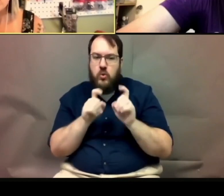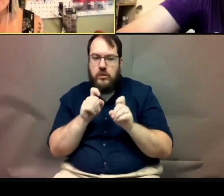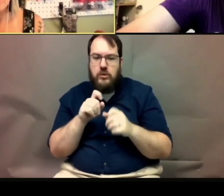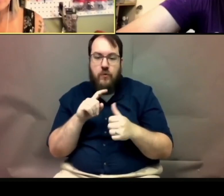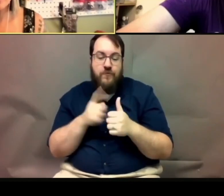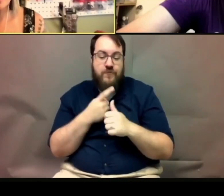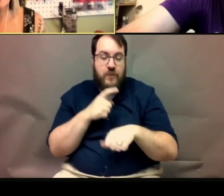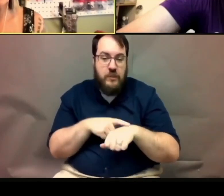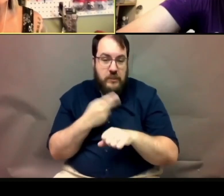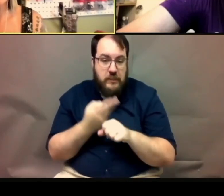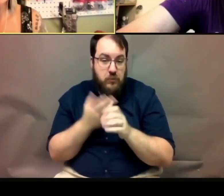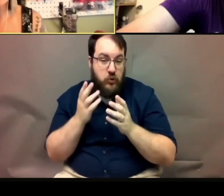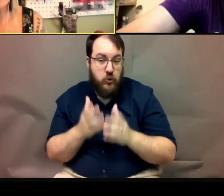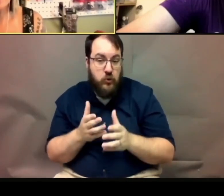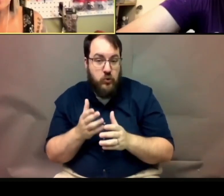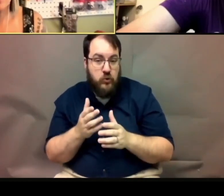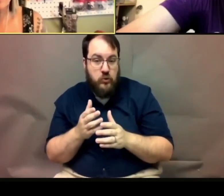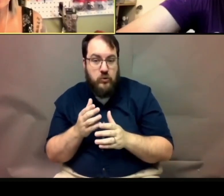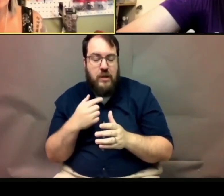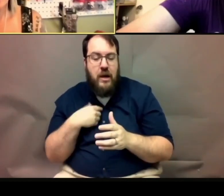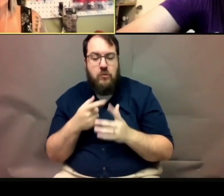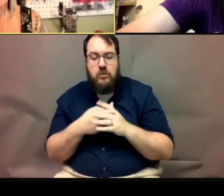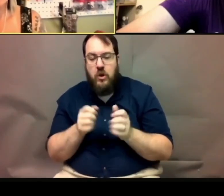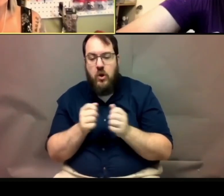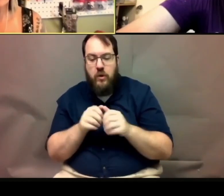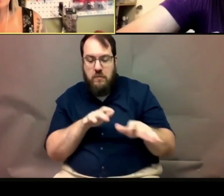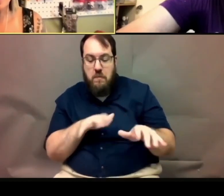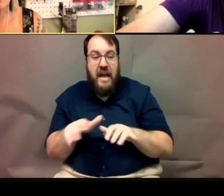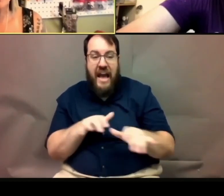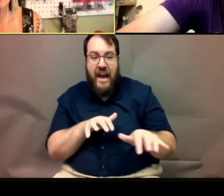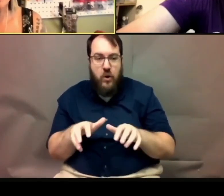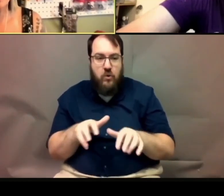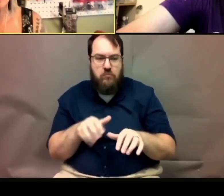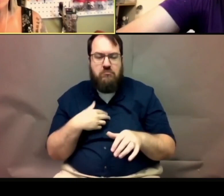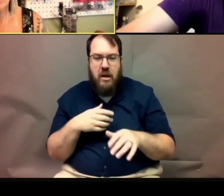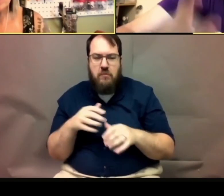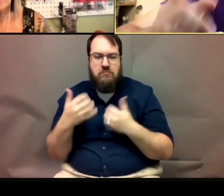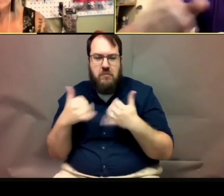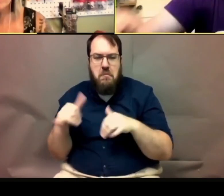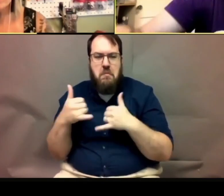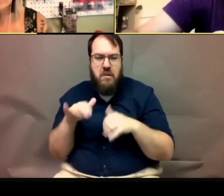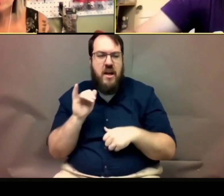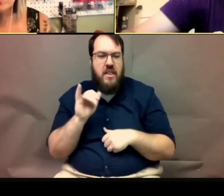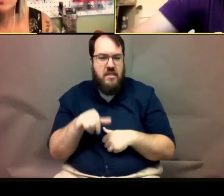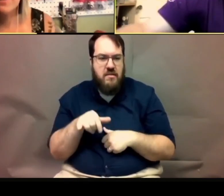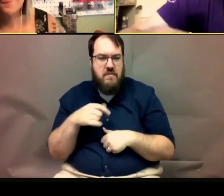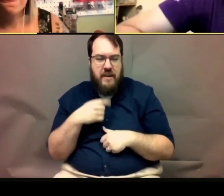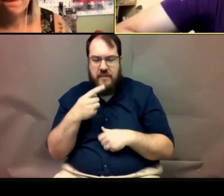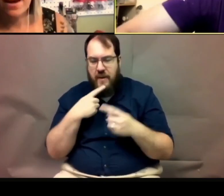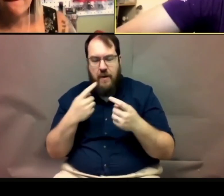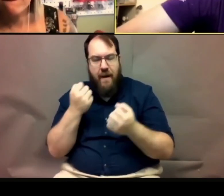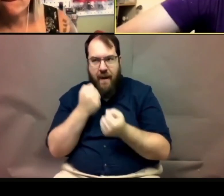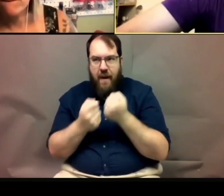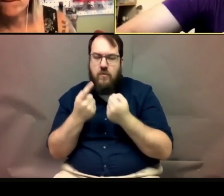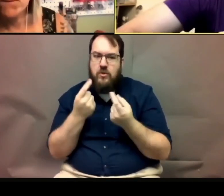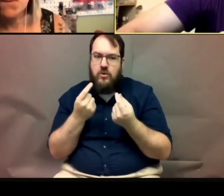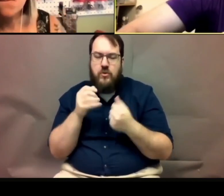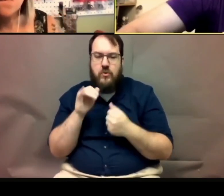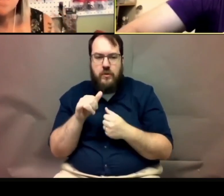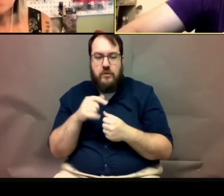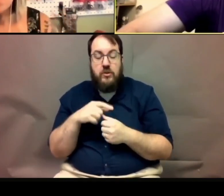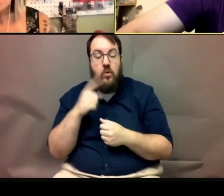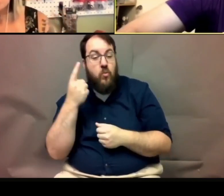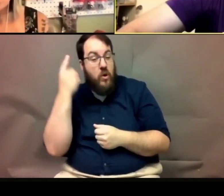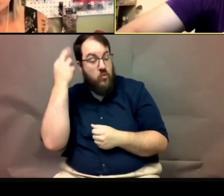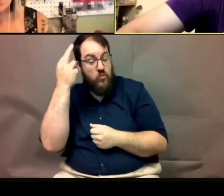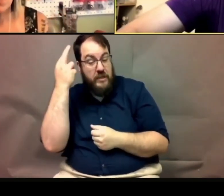time users, Gabriella, I would start with the piano, and I would play the piano. That's what I tell everyone to do. One reason for that is